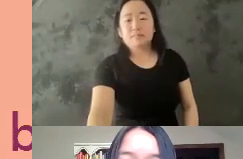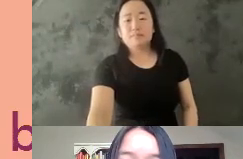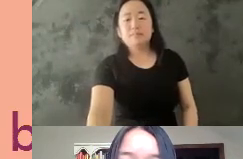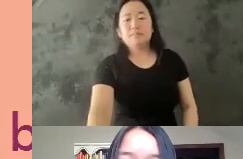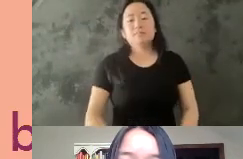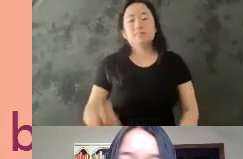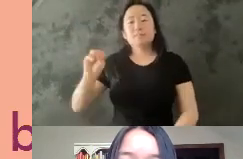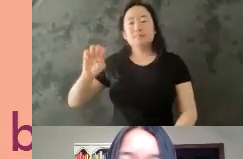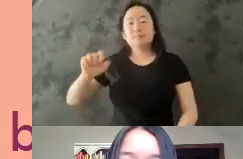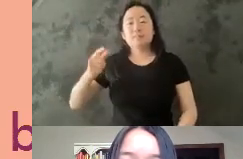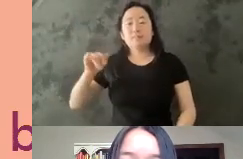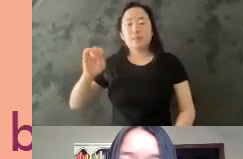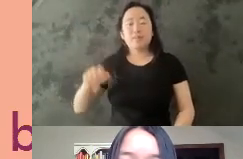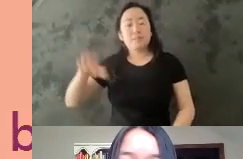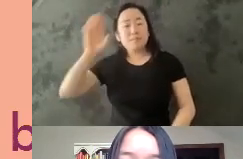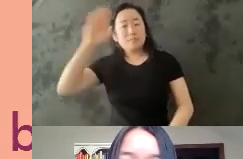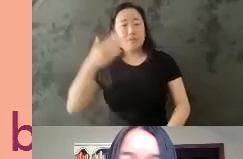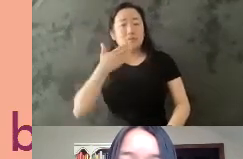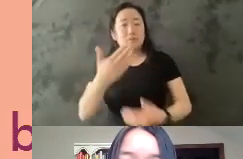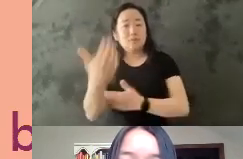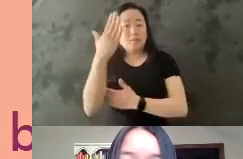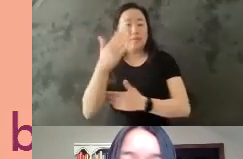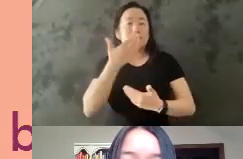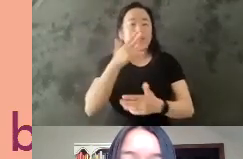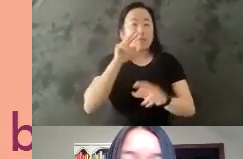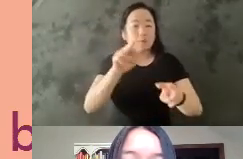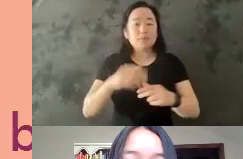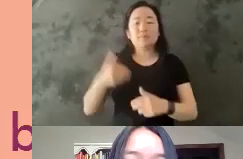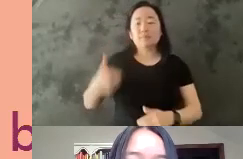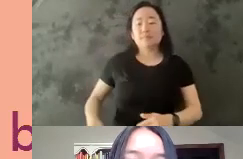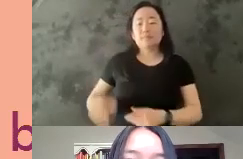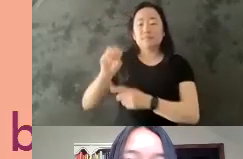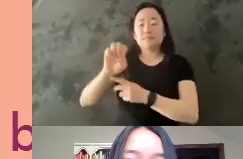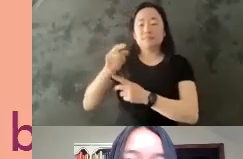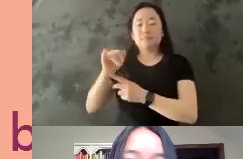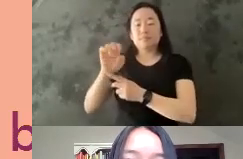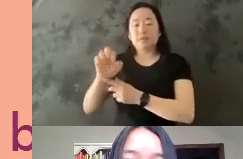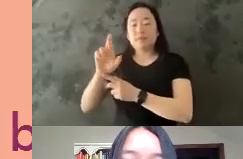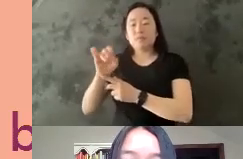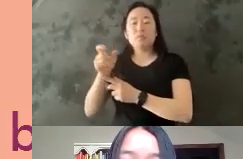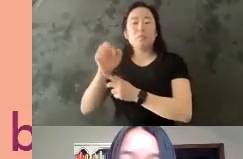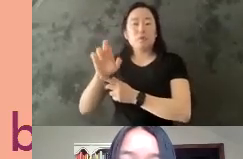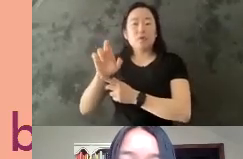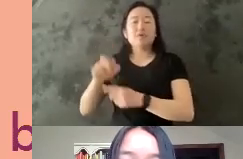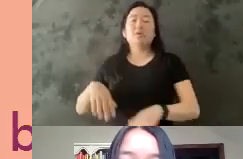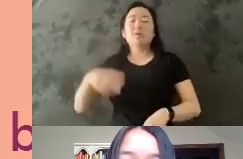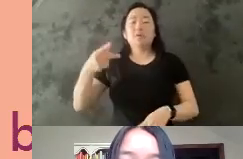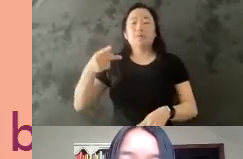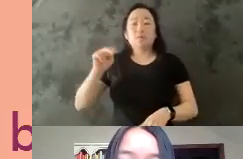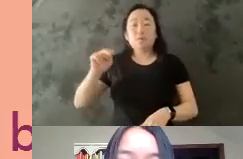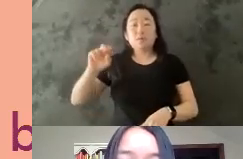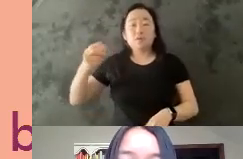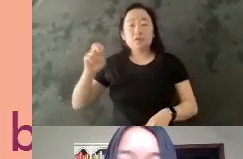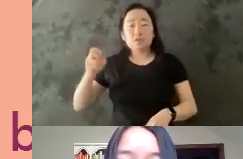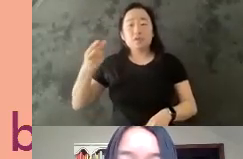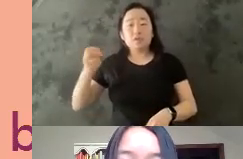you so much for joining us. My name is Meggie Royer. My pronouns are she, her, hers, and I'm the Youth and Prevention Program Manager at Violence Free